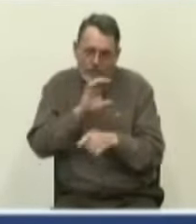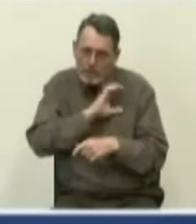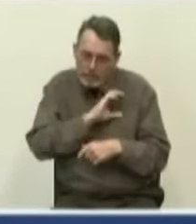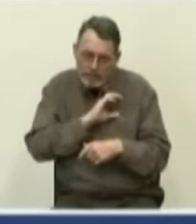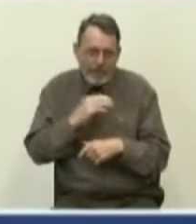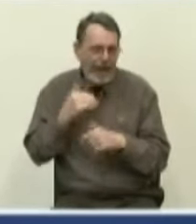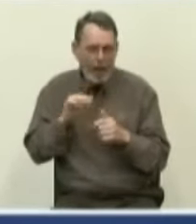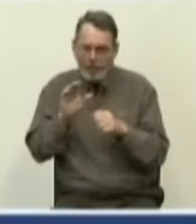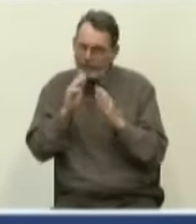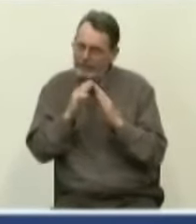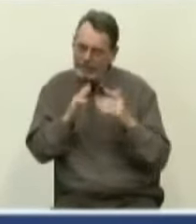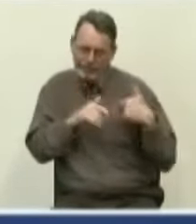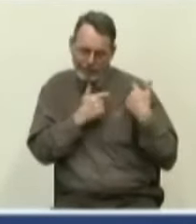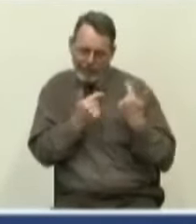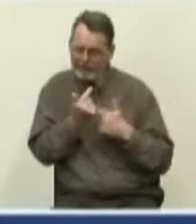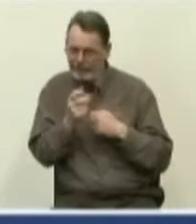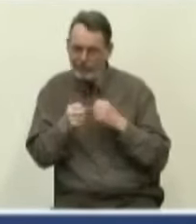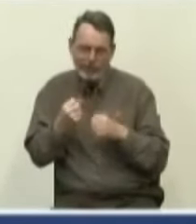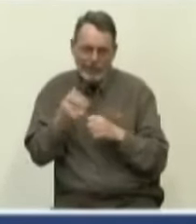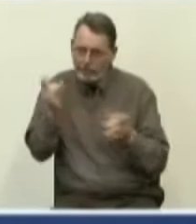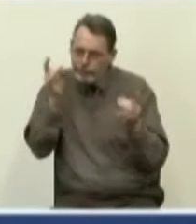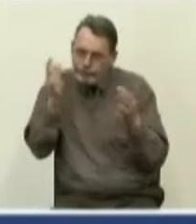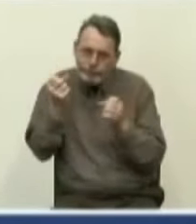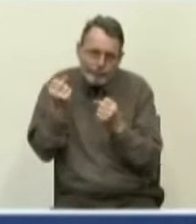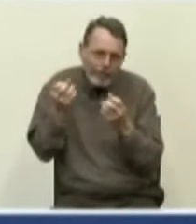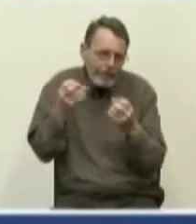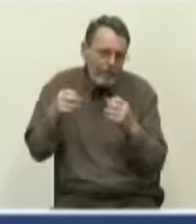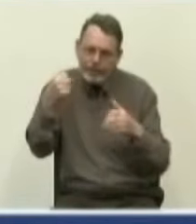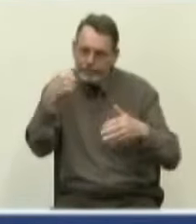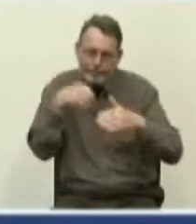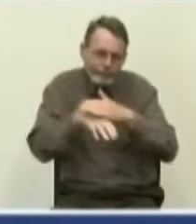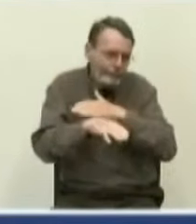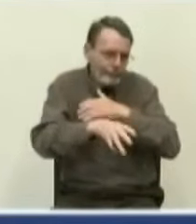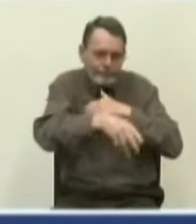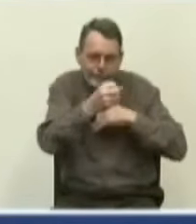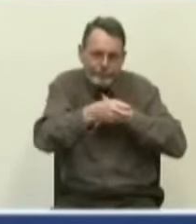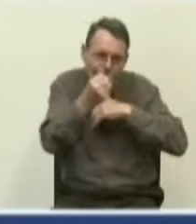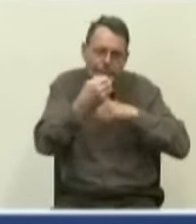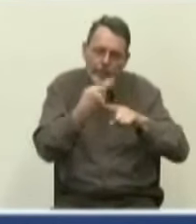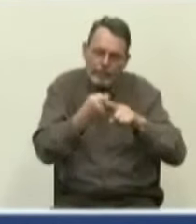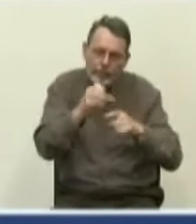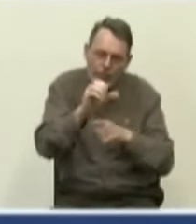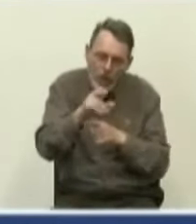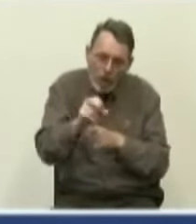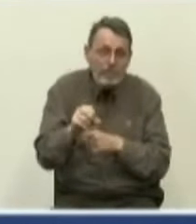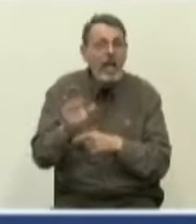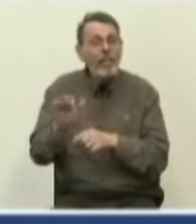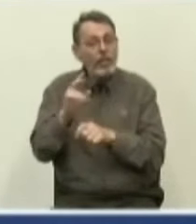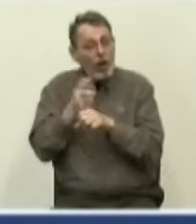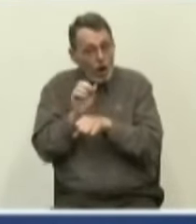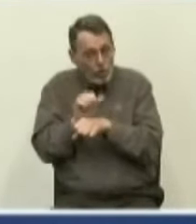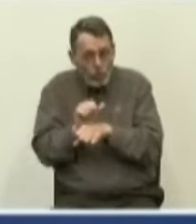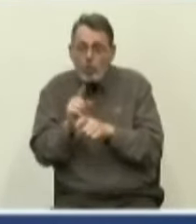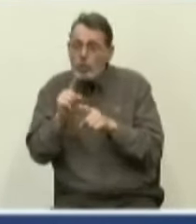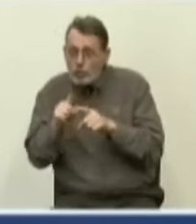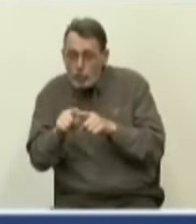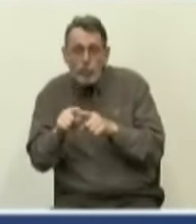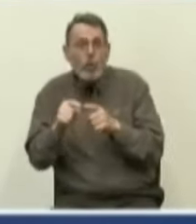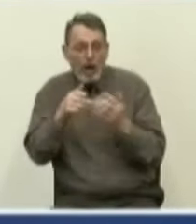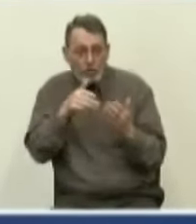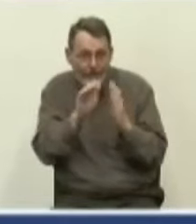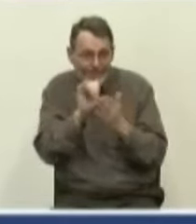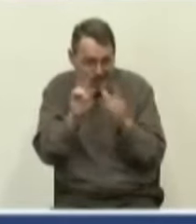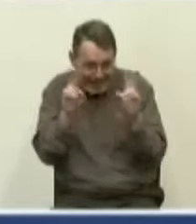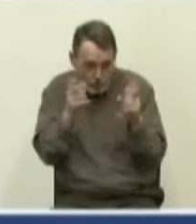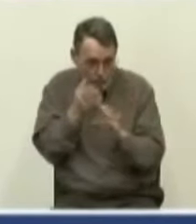the last several years with car break-ins. The work that was being performed to address our car break-in issue prior